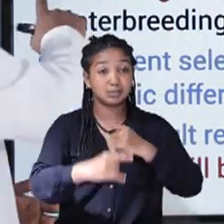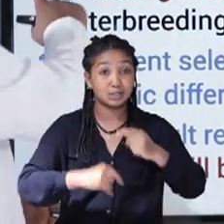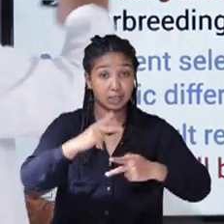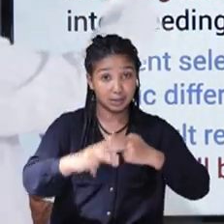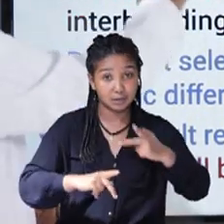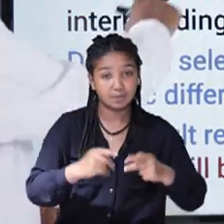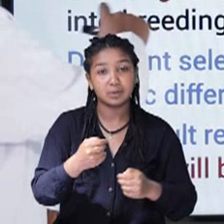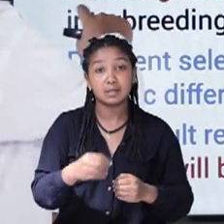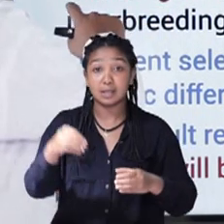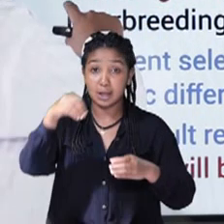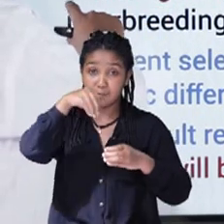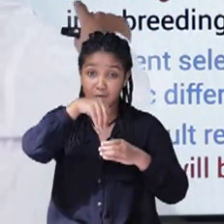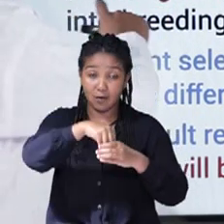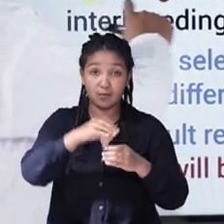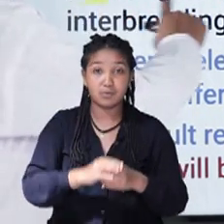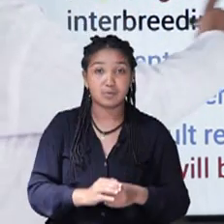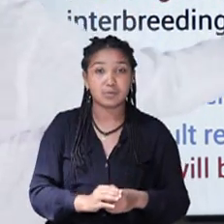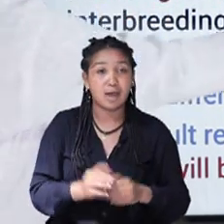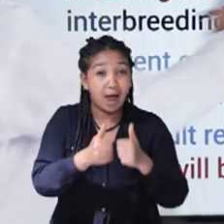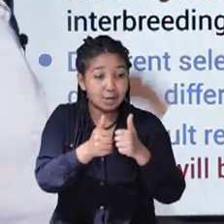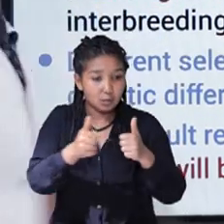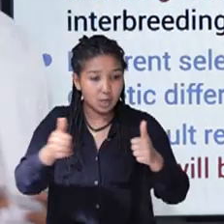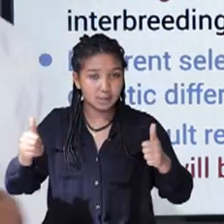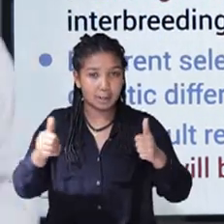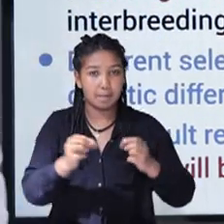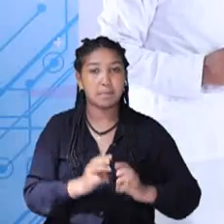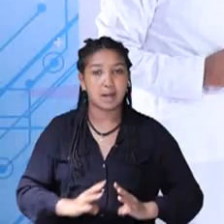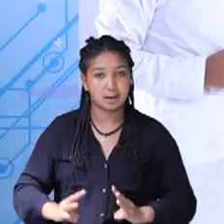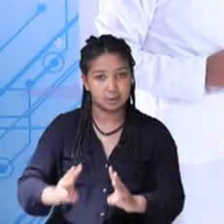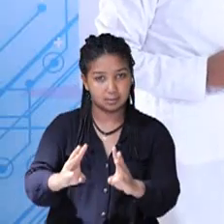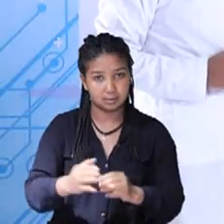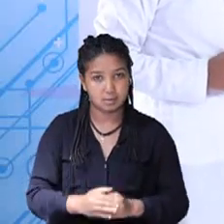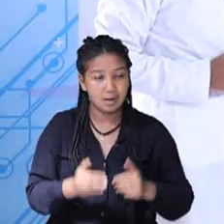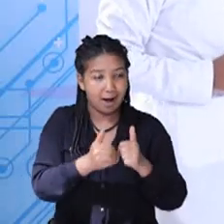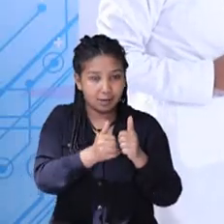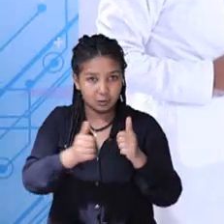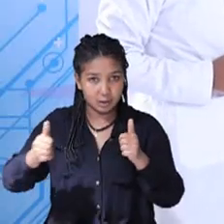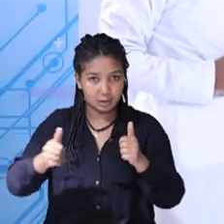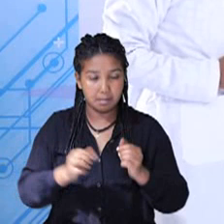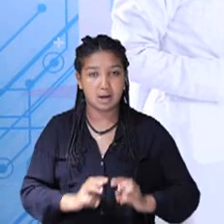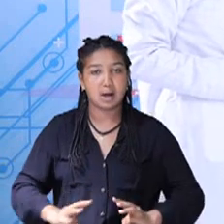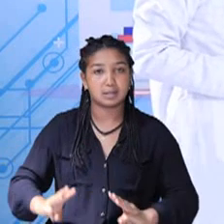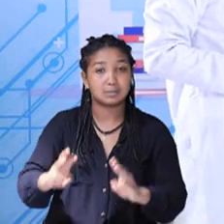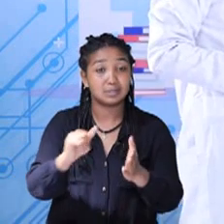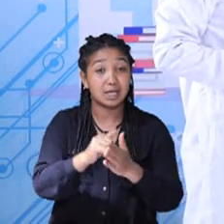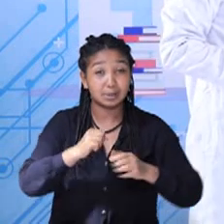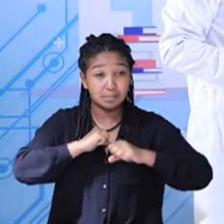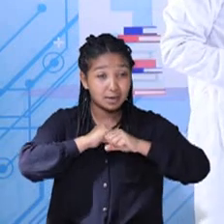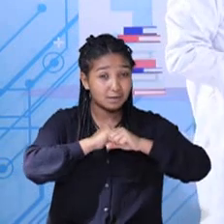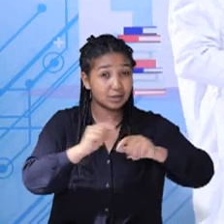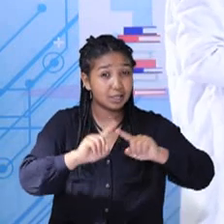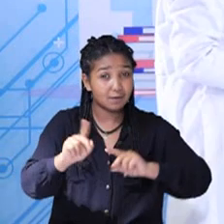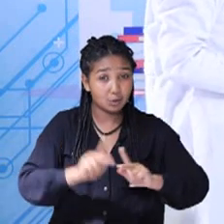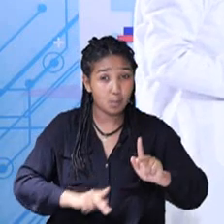They involve isolating mechanisms. isolating mechanisms that prevent